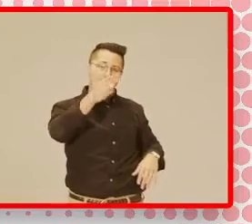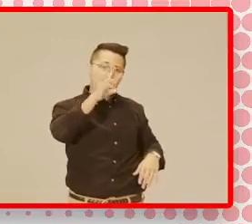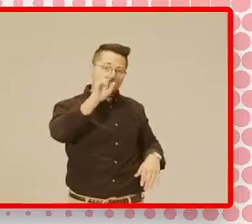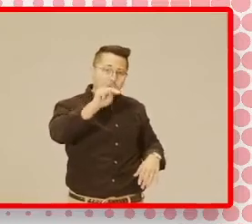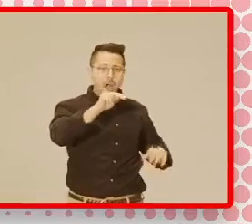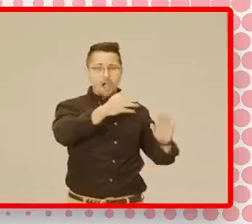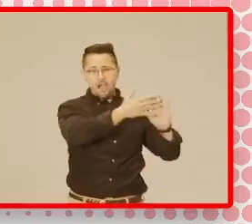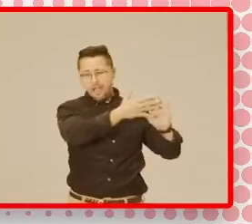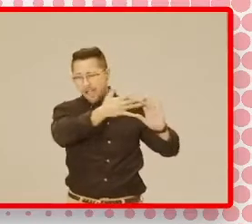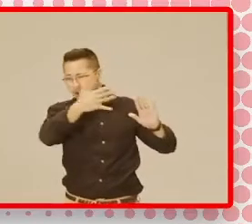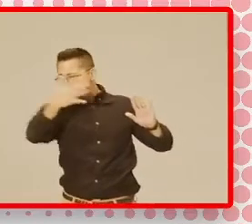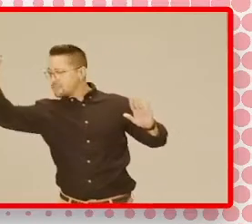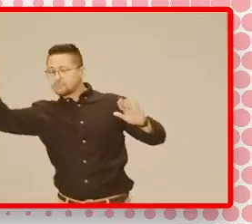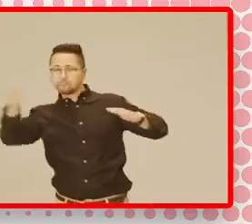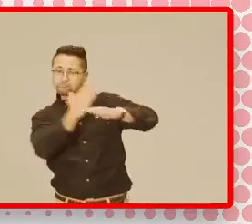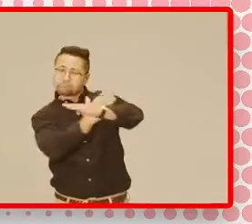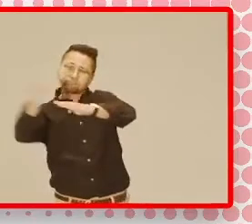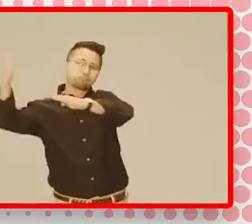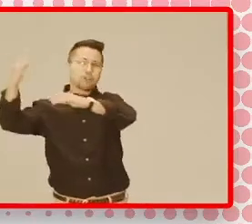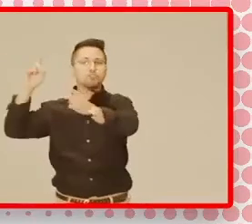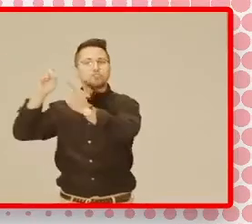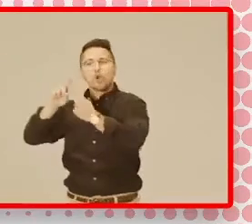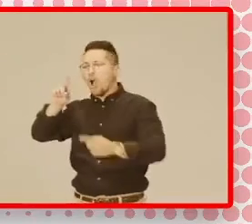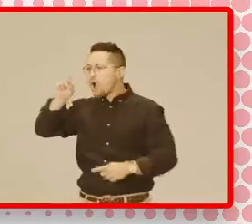140-mile Ironman.